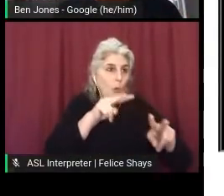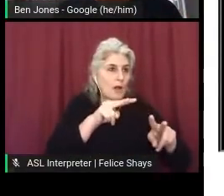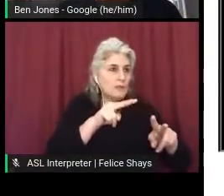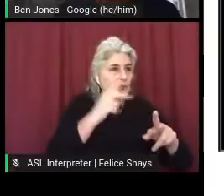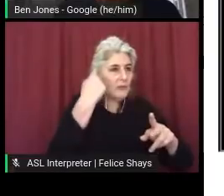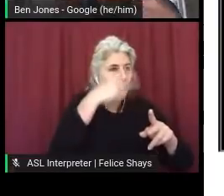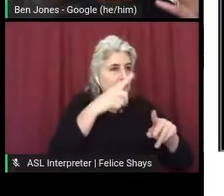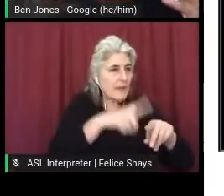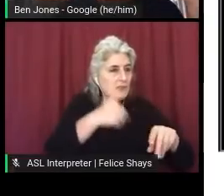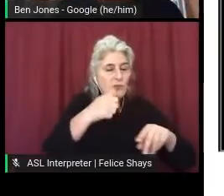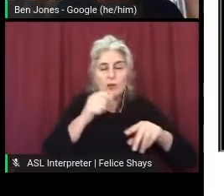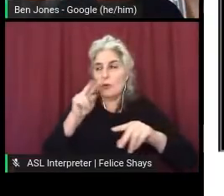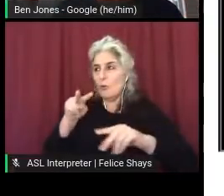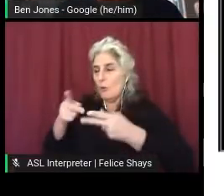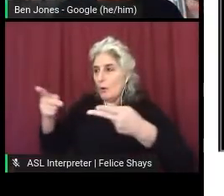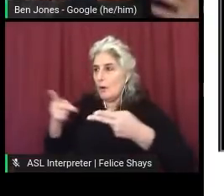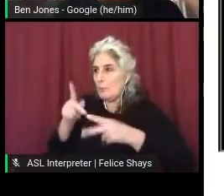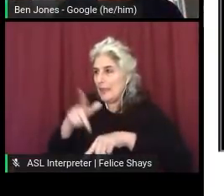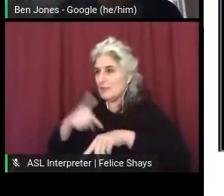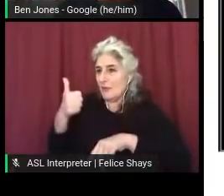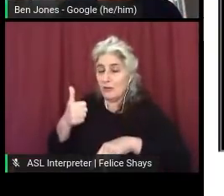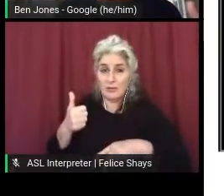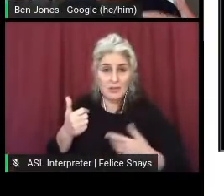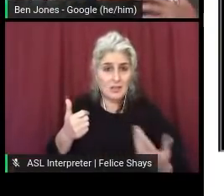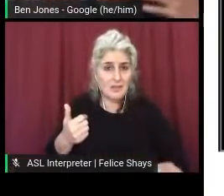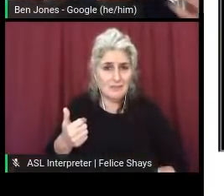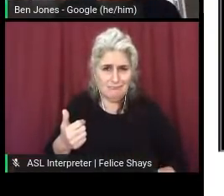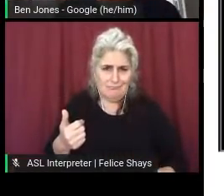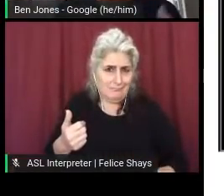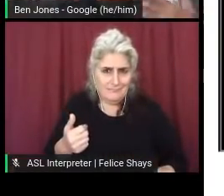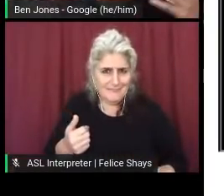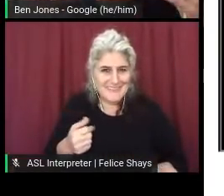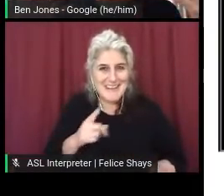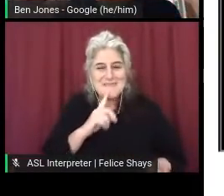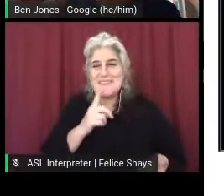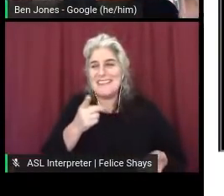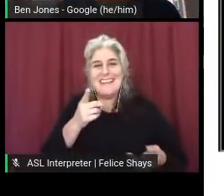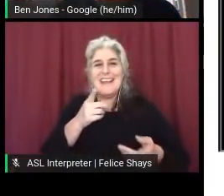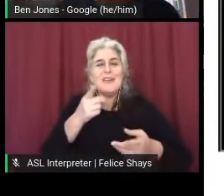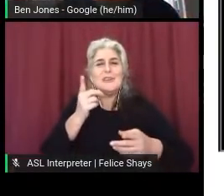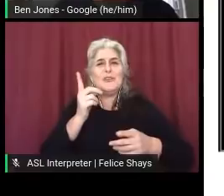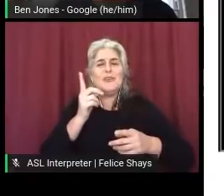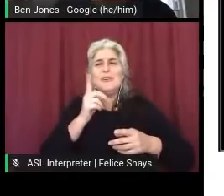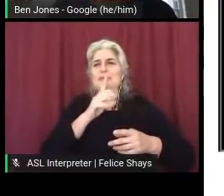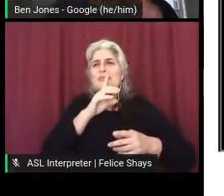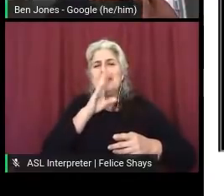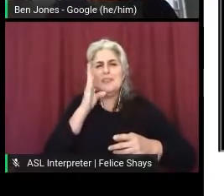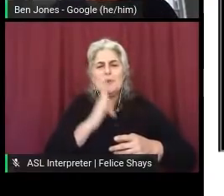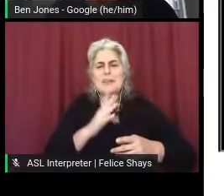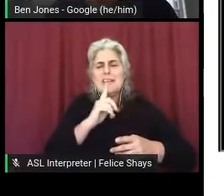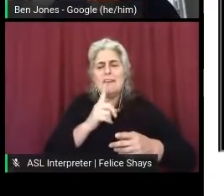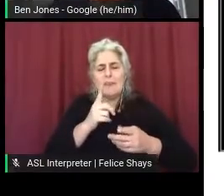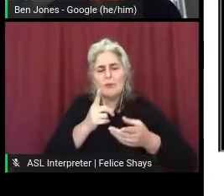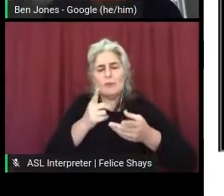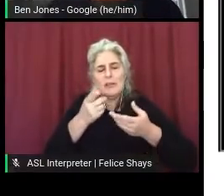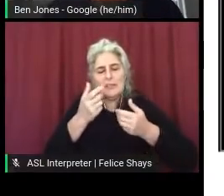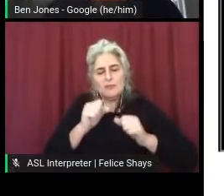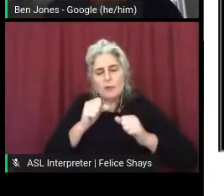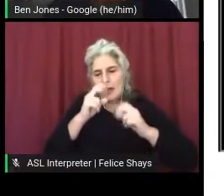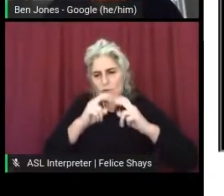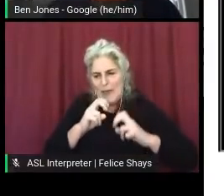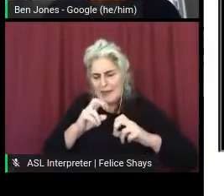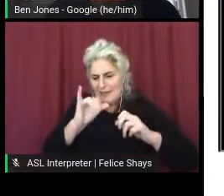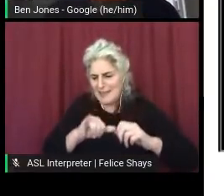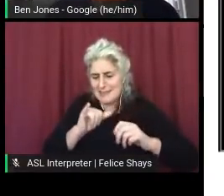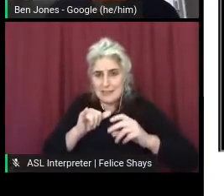longer? This is something you would never ask or explore in a broadcast with a ton of media, but we were able to find out